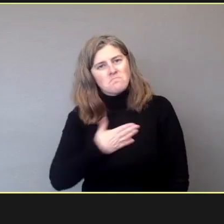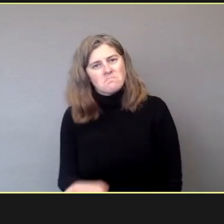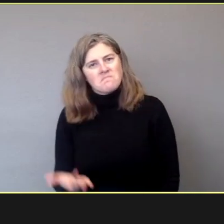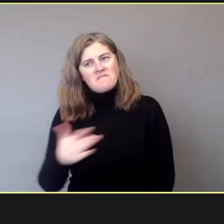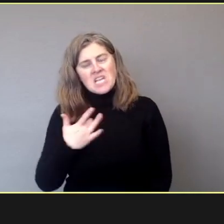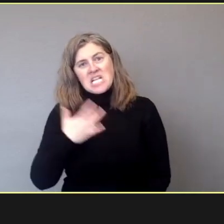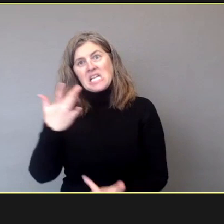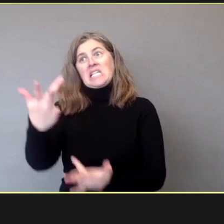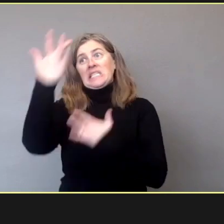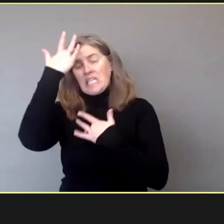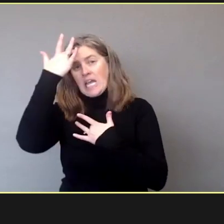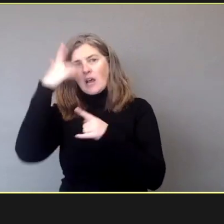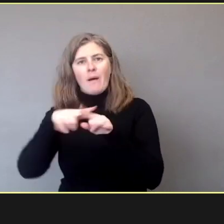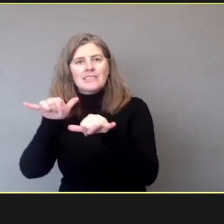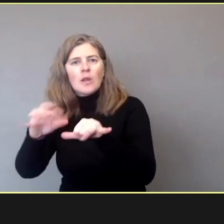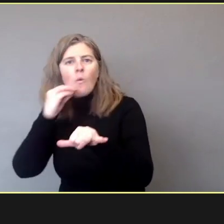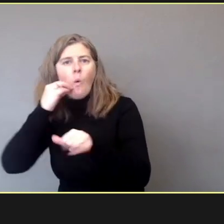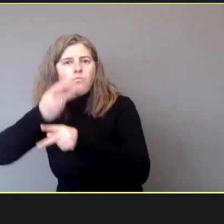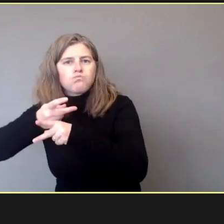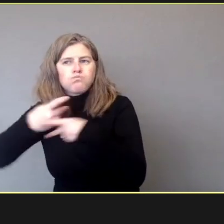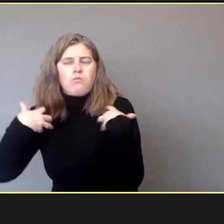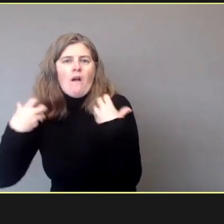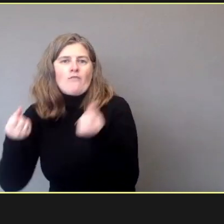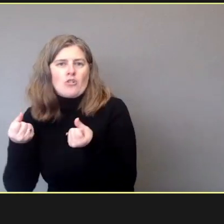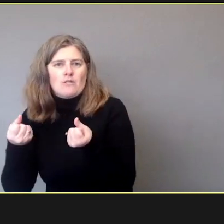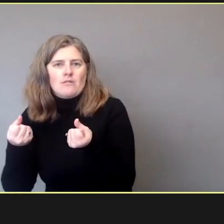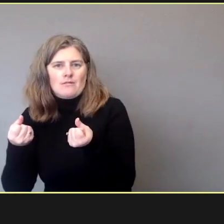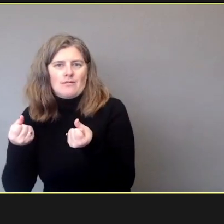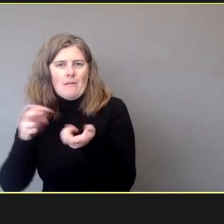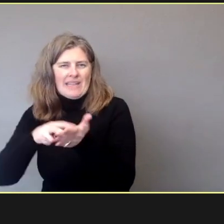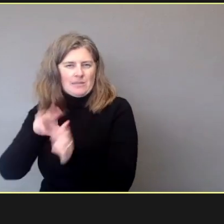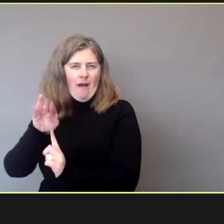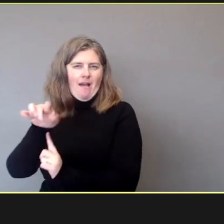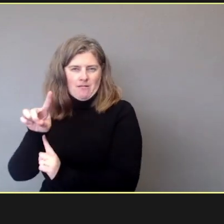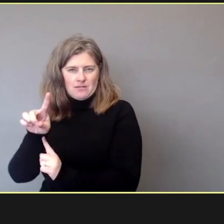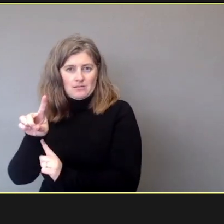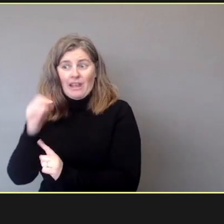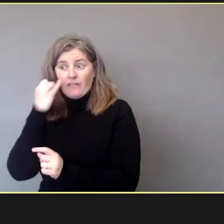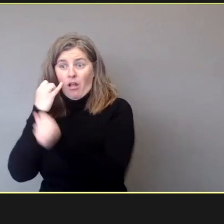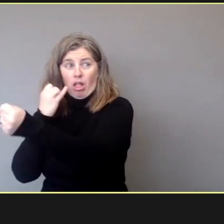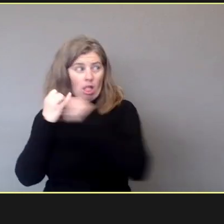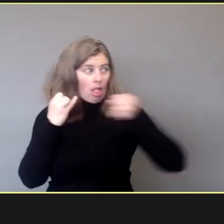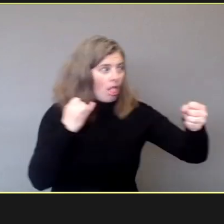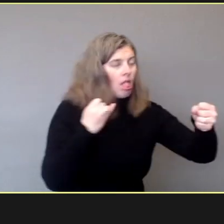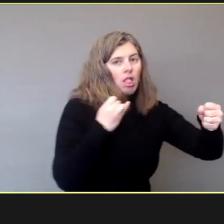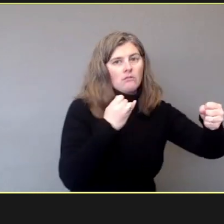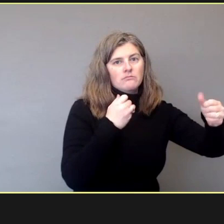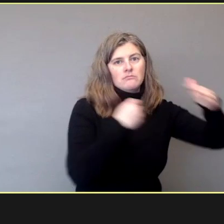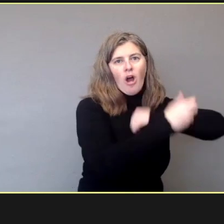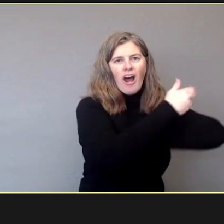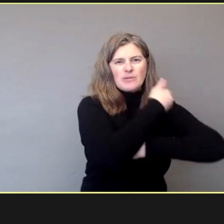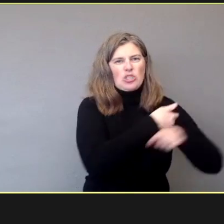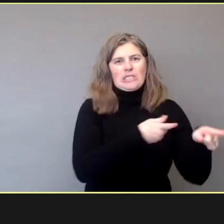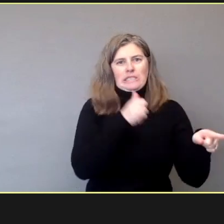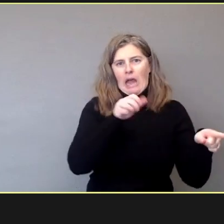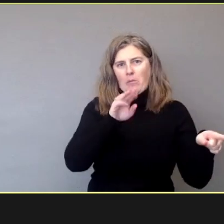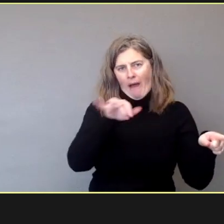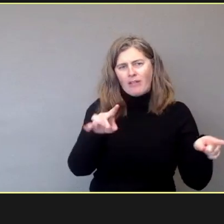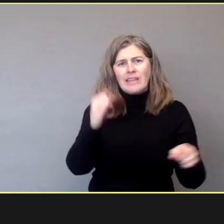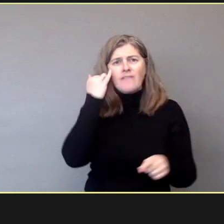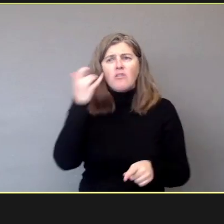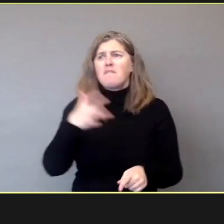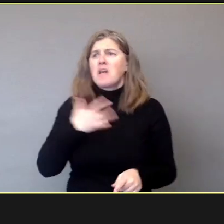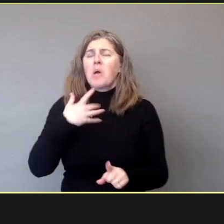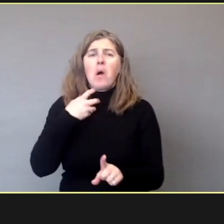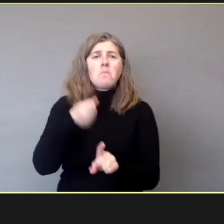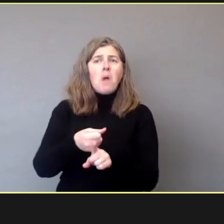at least they didn't have to go to the hospital. So yeah, if people are just thinking they're going to get a runny nose for a day and a half and they'll be home free, that is not